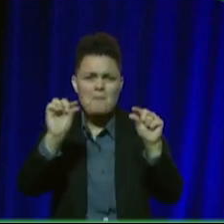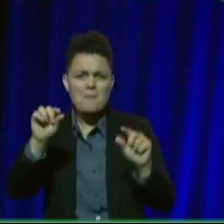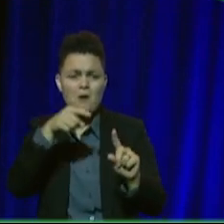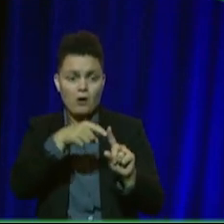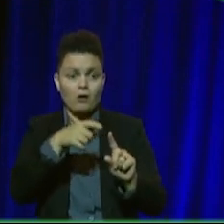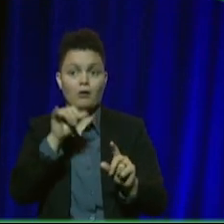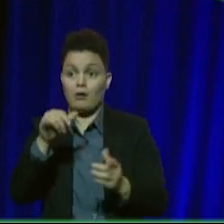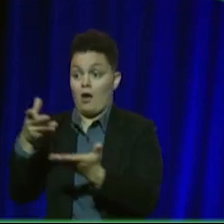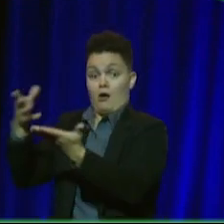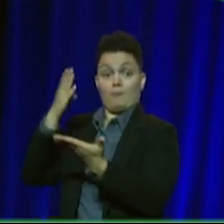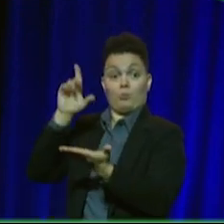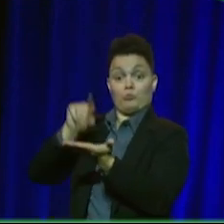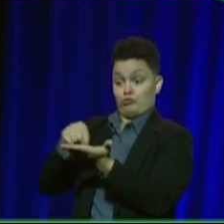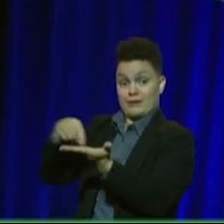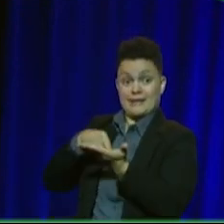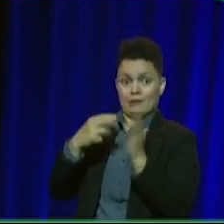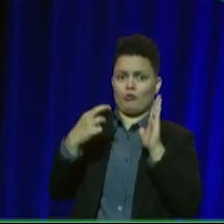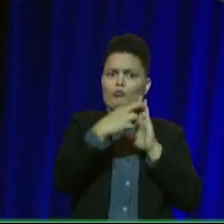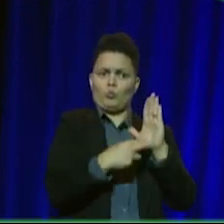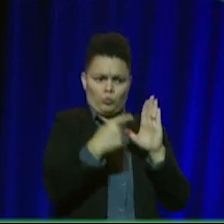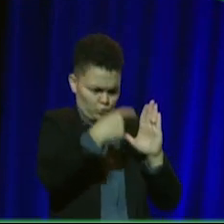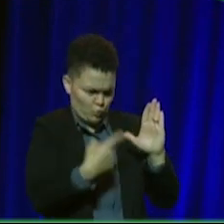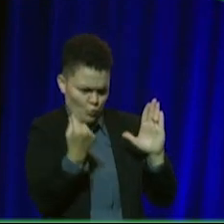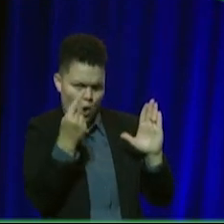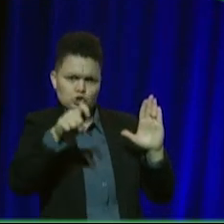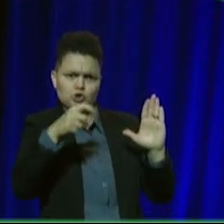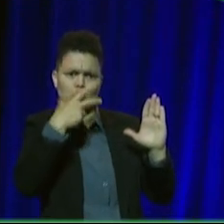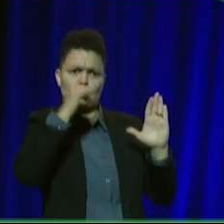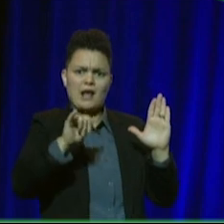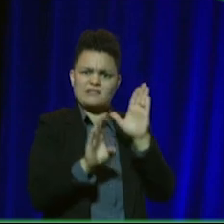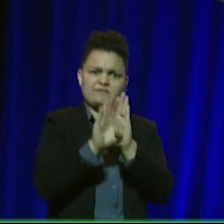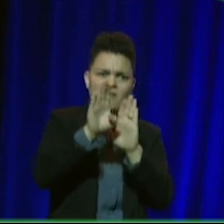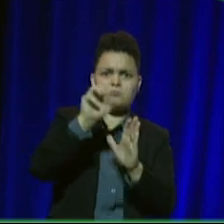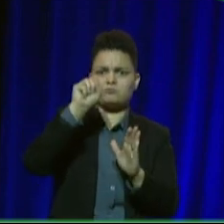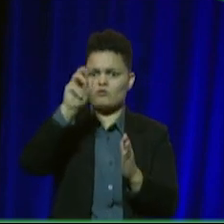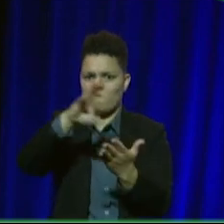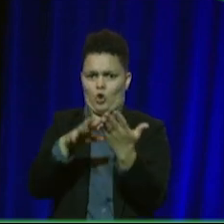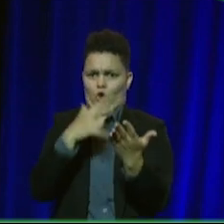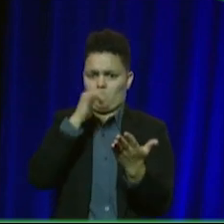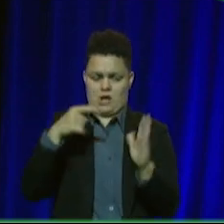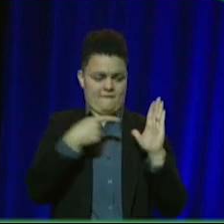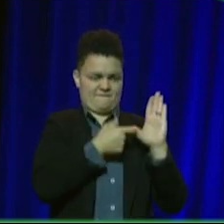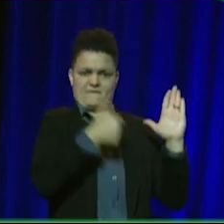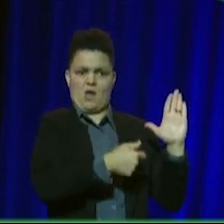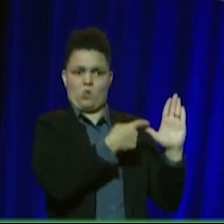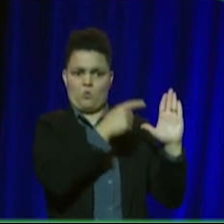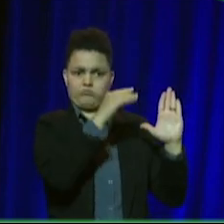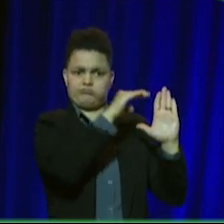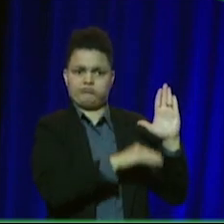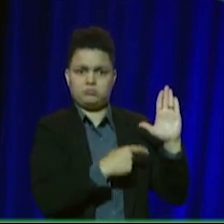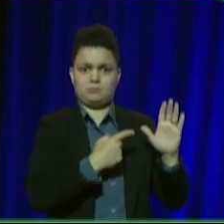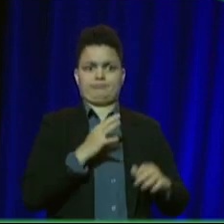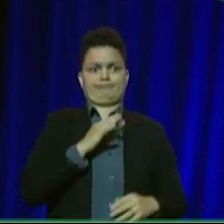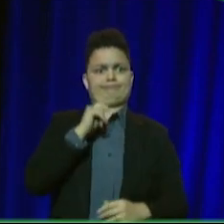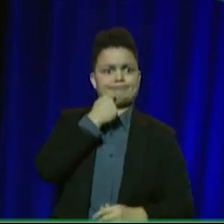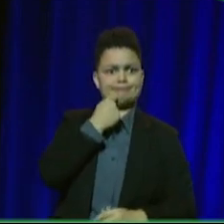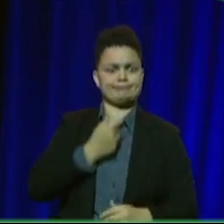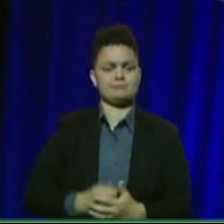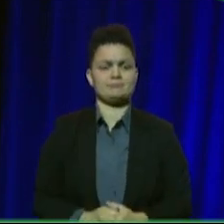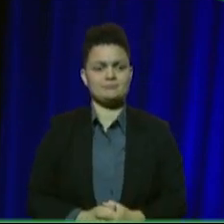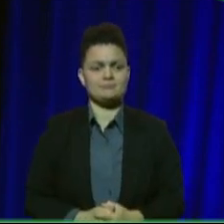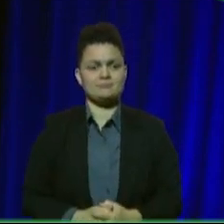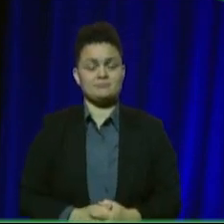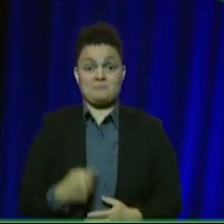of what that component should look like. And that's really cool because as a developer, I know how to follow